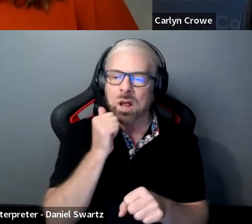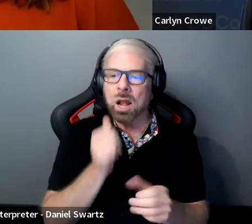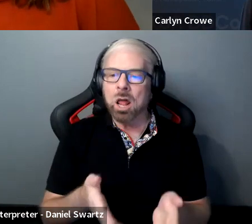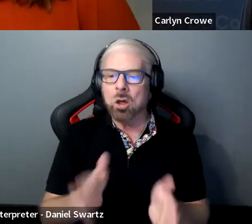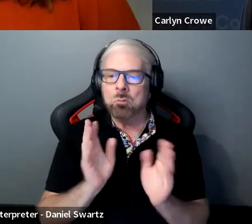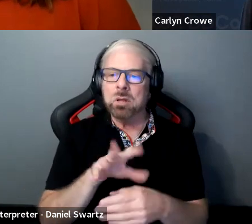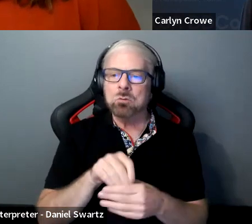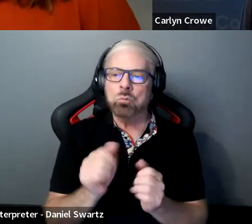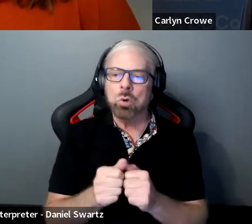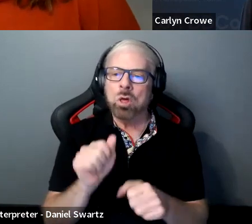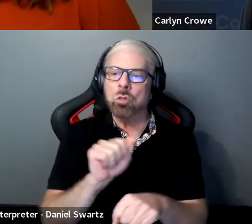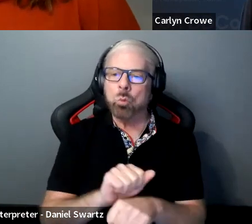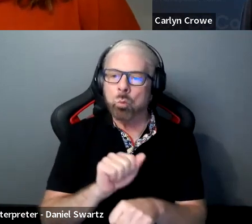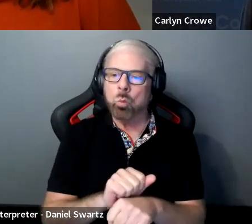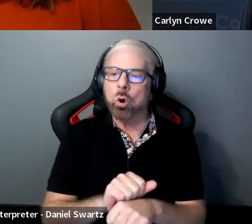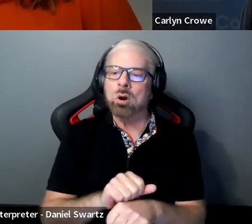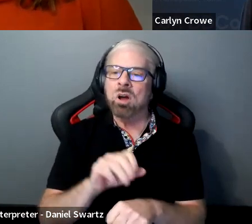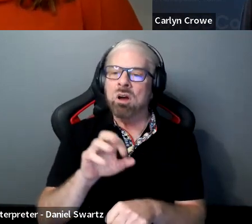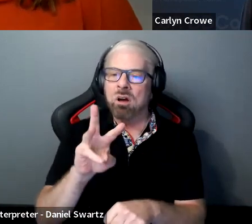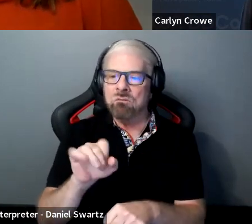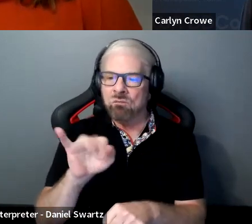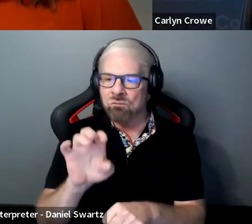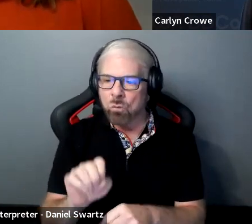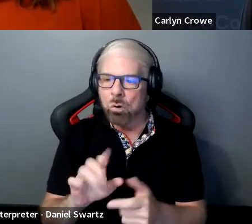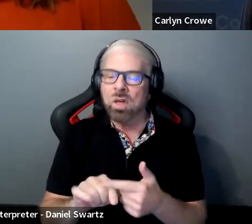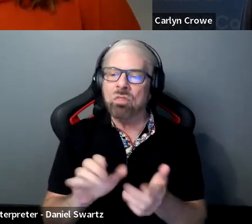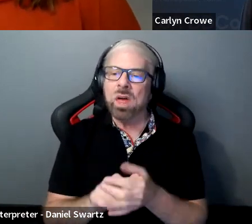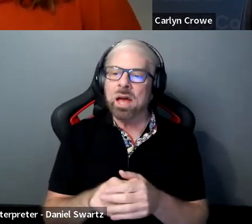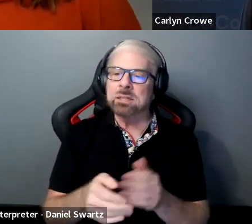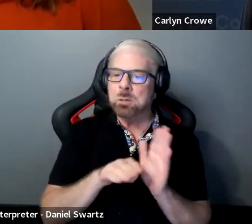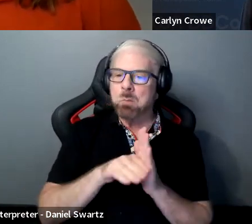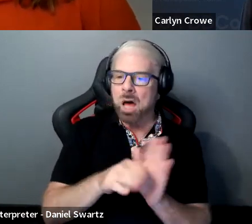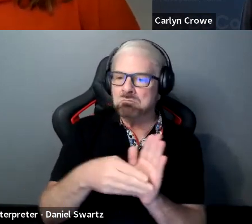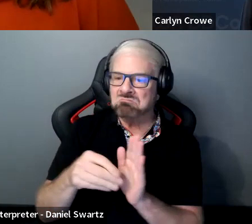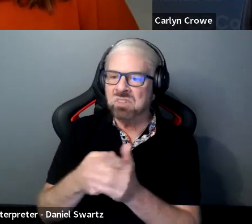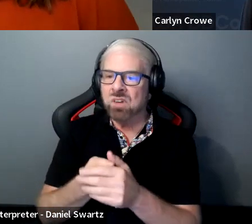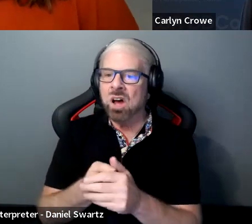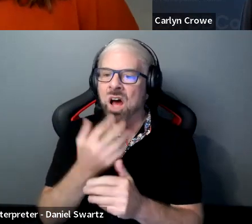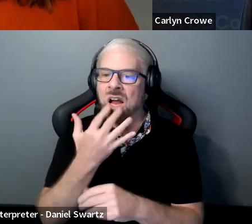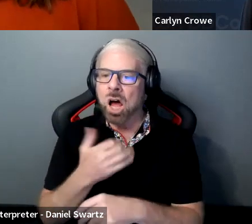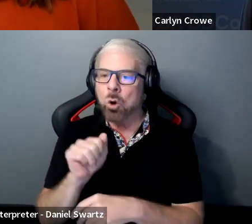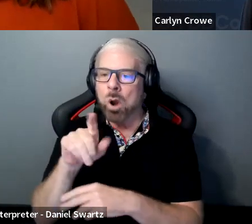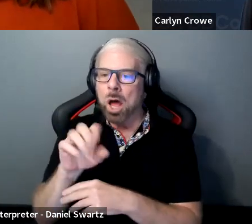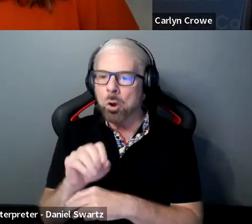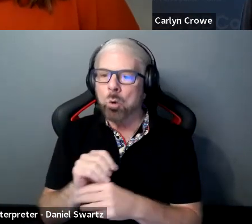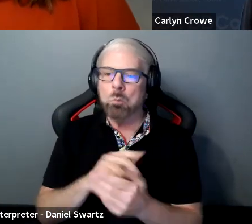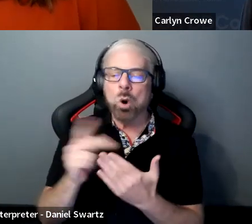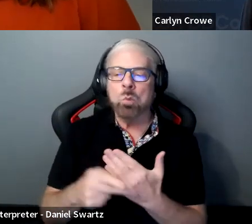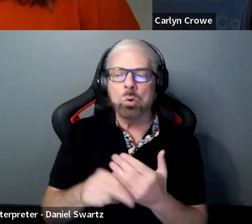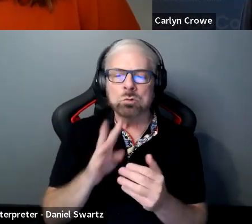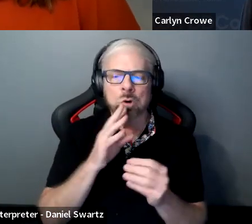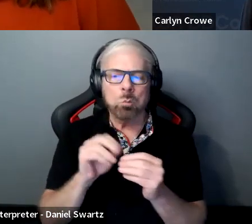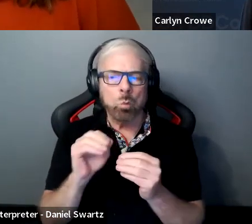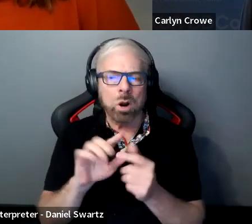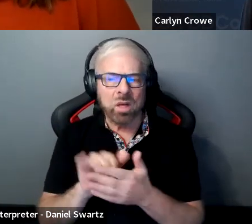that workforce. And so that is modeled after a Colorado program. And I think we're going to talk about that more in the future.